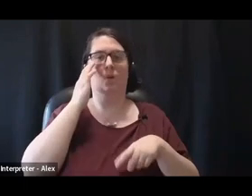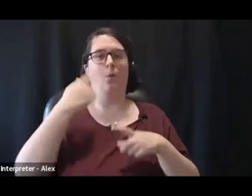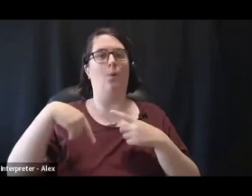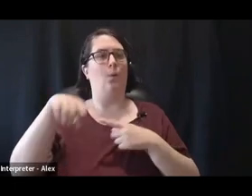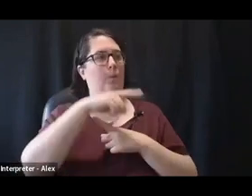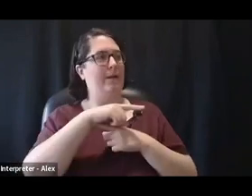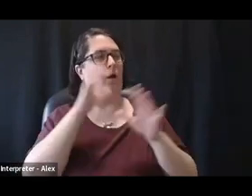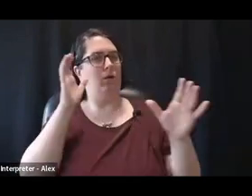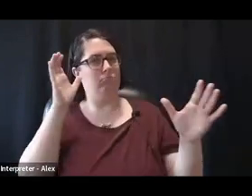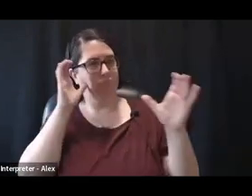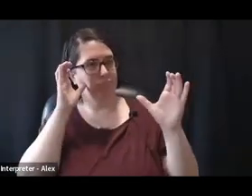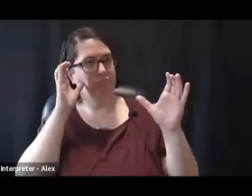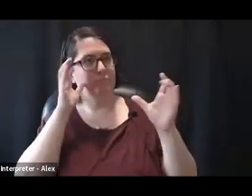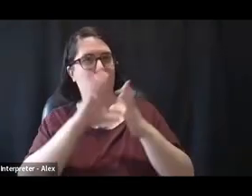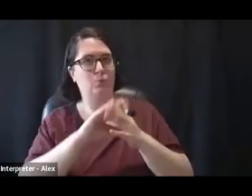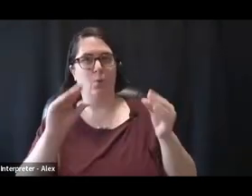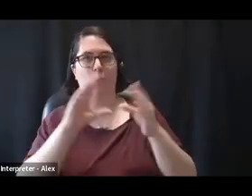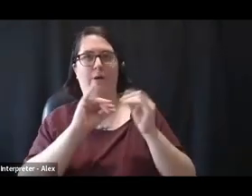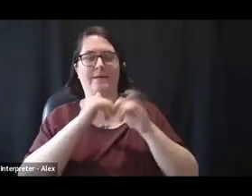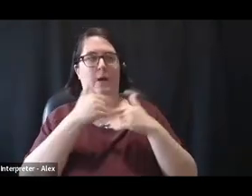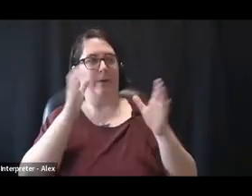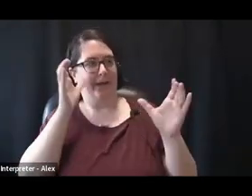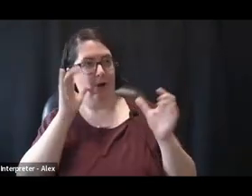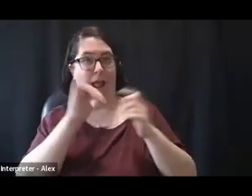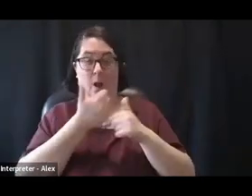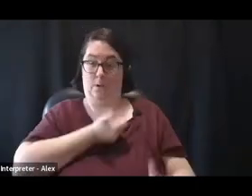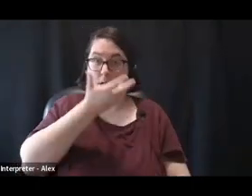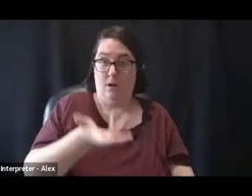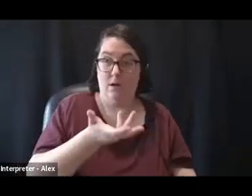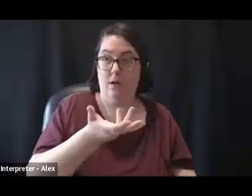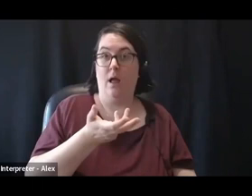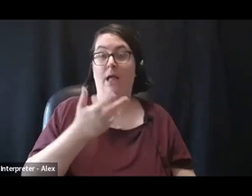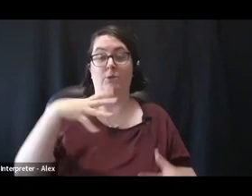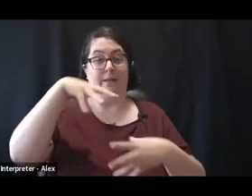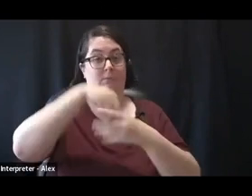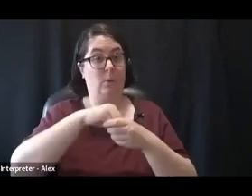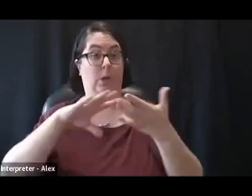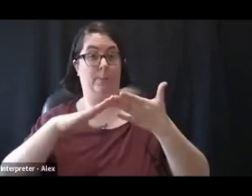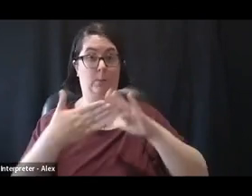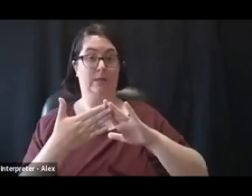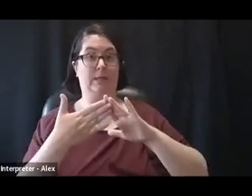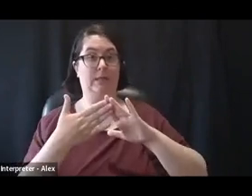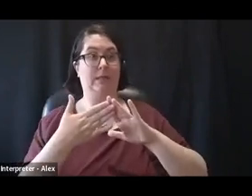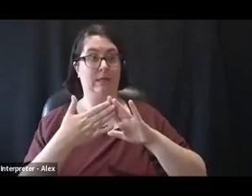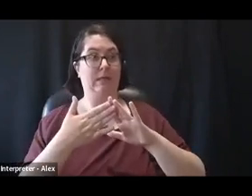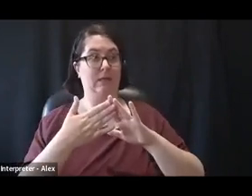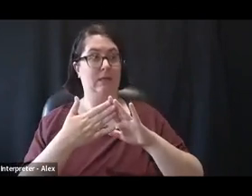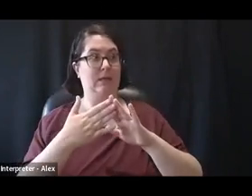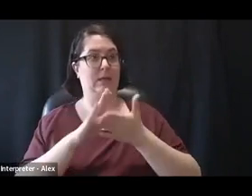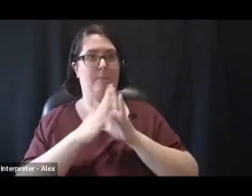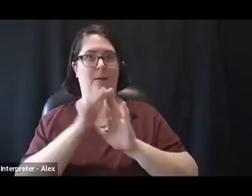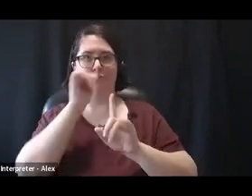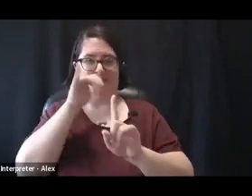telling and receiving stories. To be in community is sort of is then becomes this resilience.